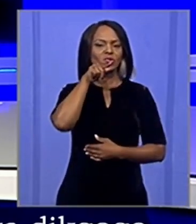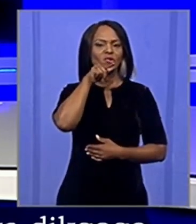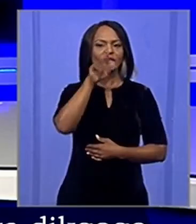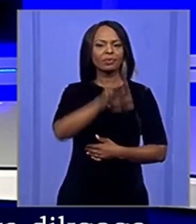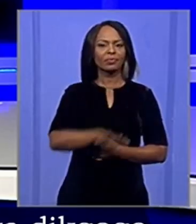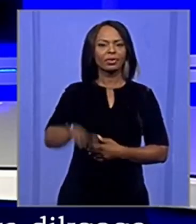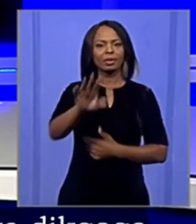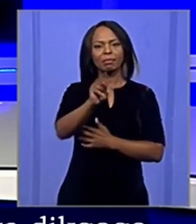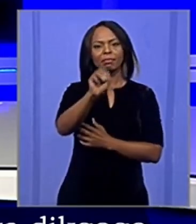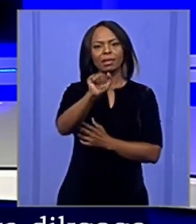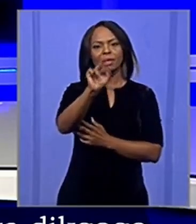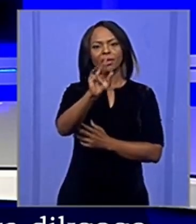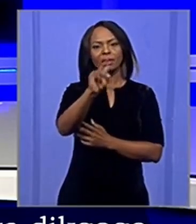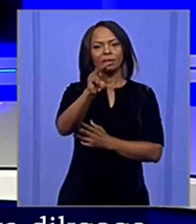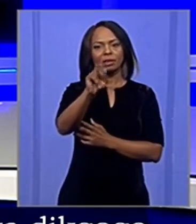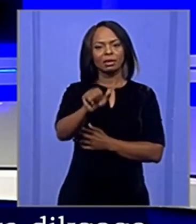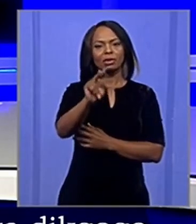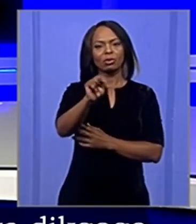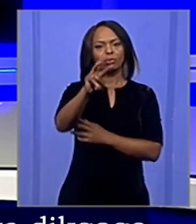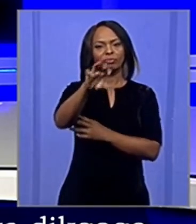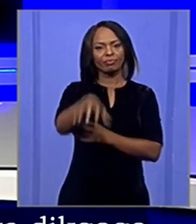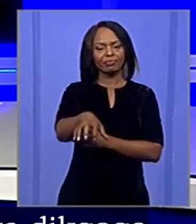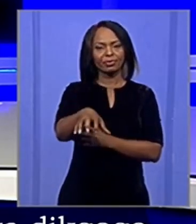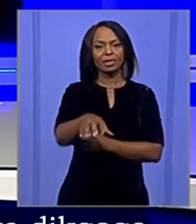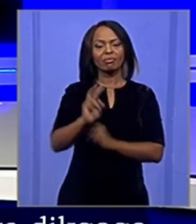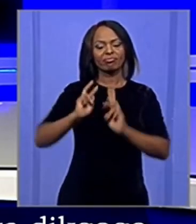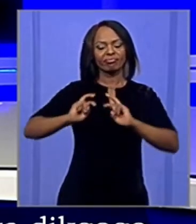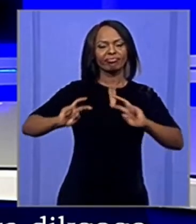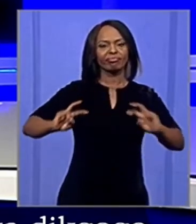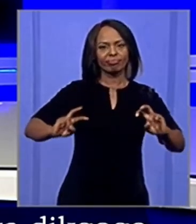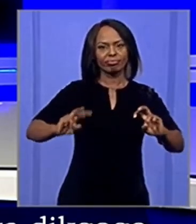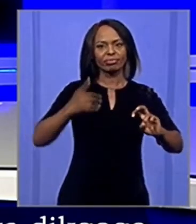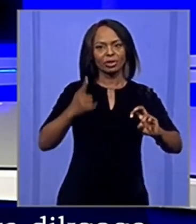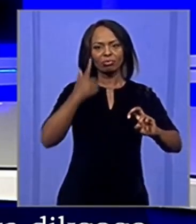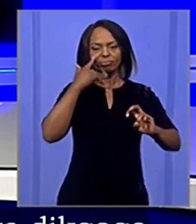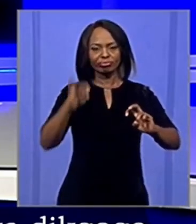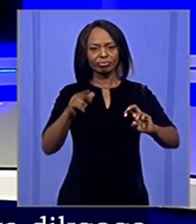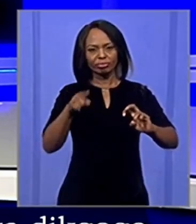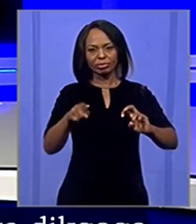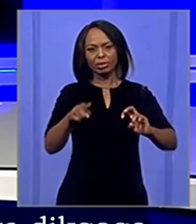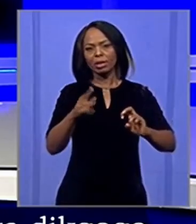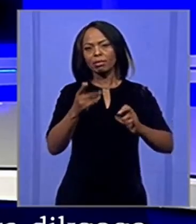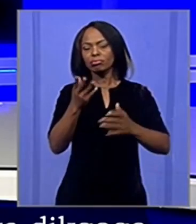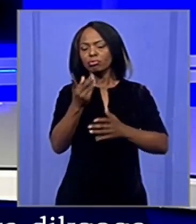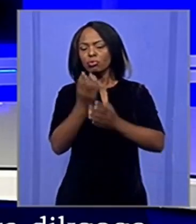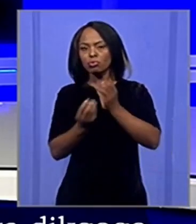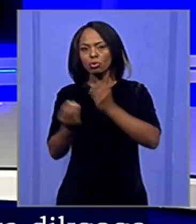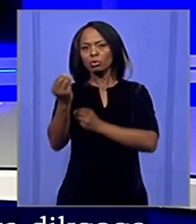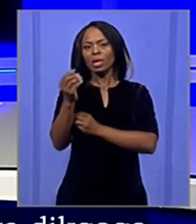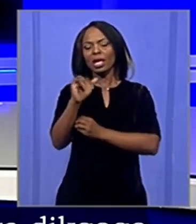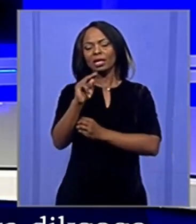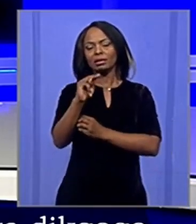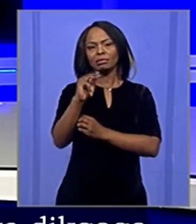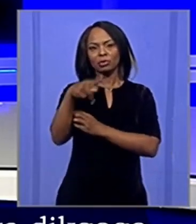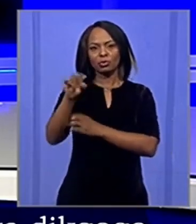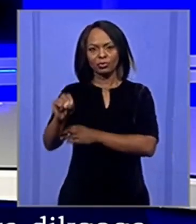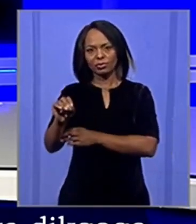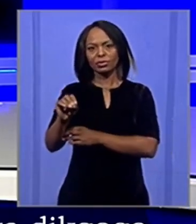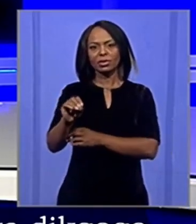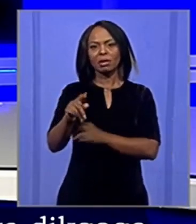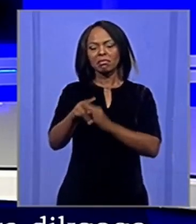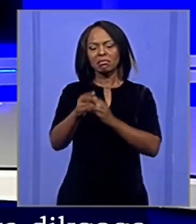kwa North West. Dipatlisiso tsa SIU di senotse ka mokgwa o mokgatlho o sa direng lotseno o gapilweng ka gone, mme madi a